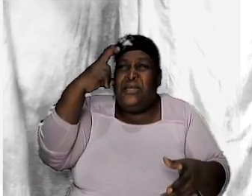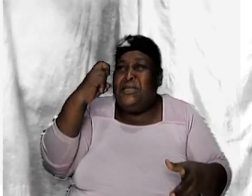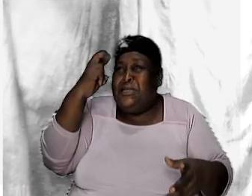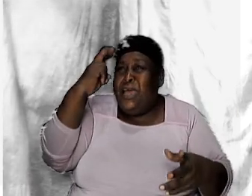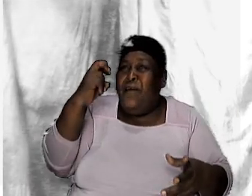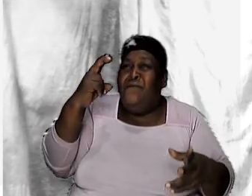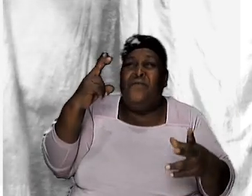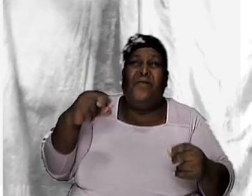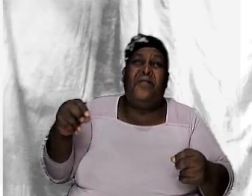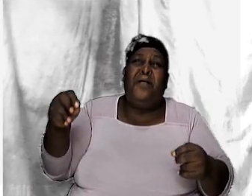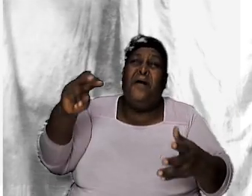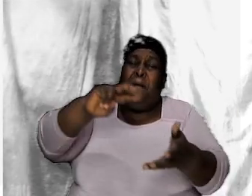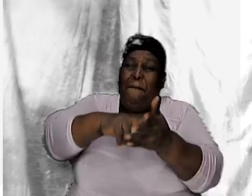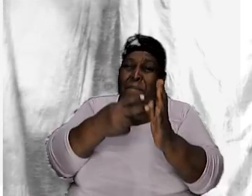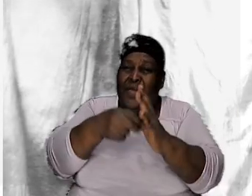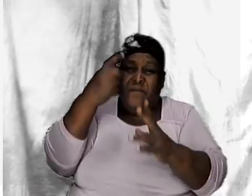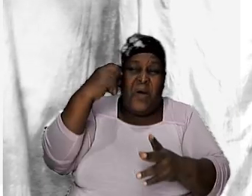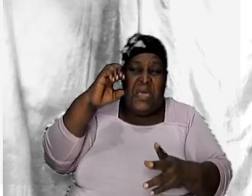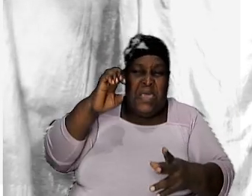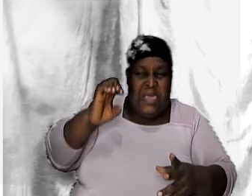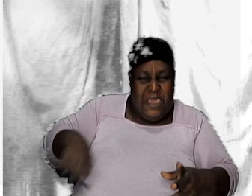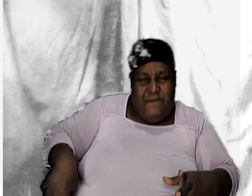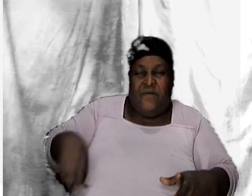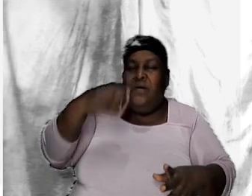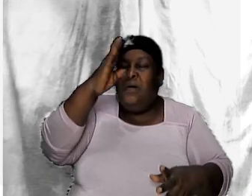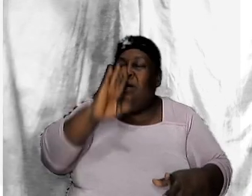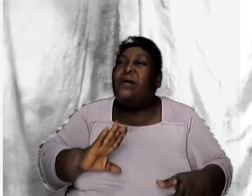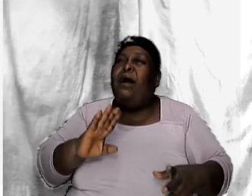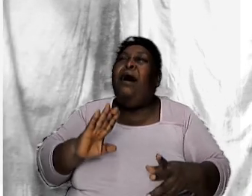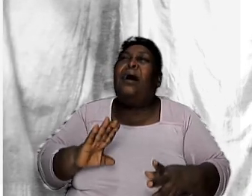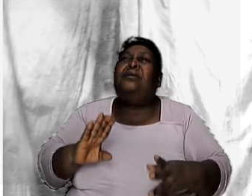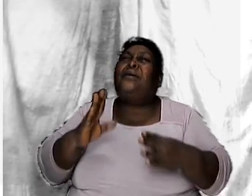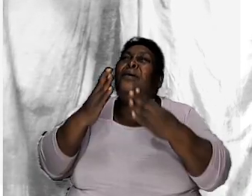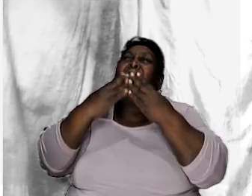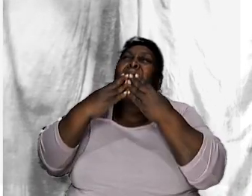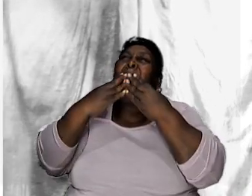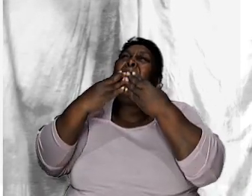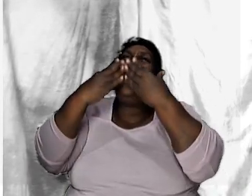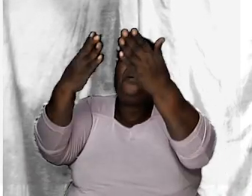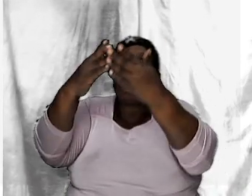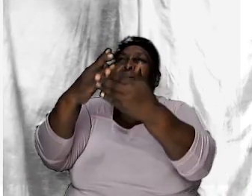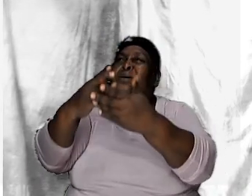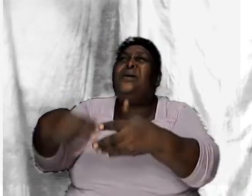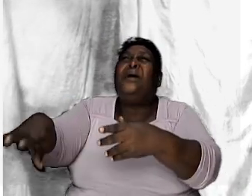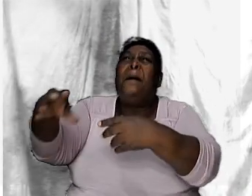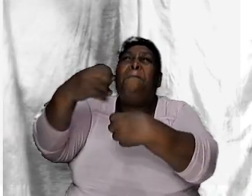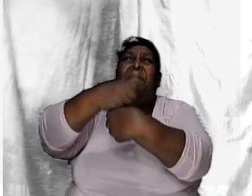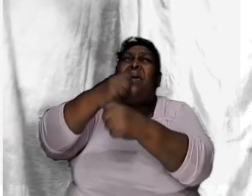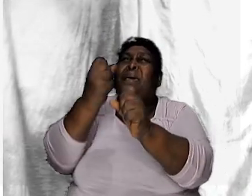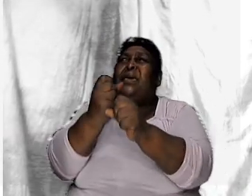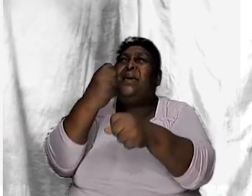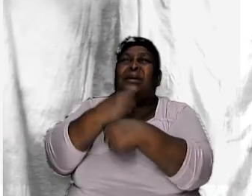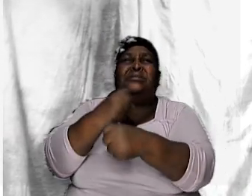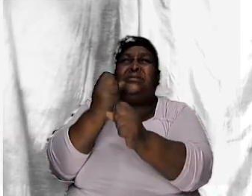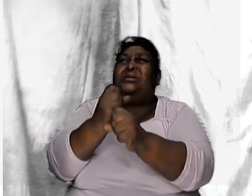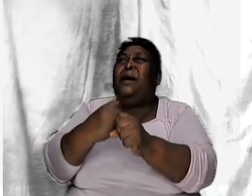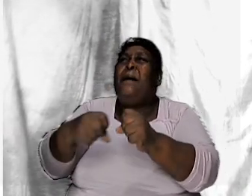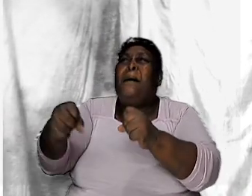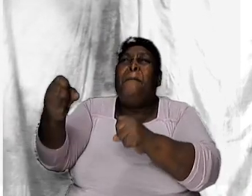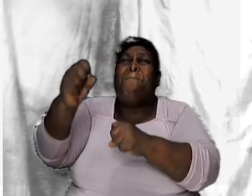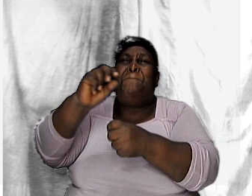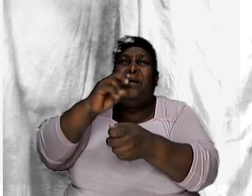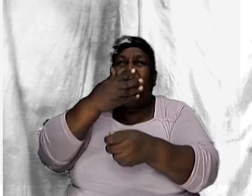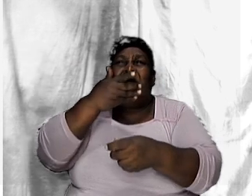good. So we thank you. Amen. When I'm on my mountaintops, I thank you. When I'm going through my valley experience, I learn more about you. So